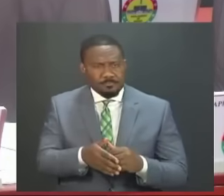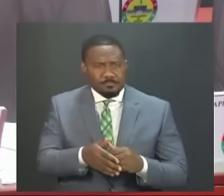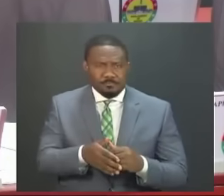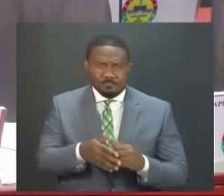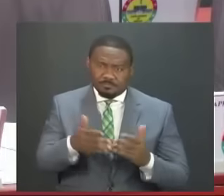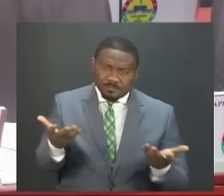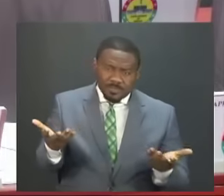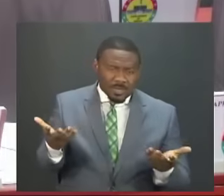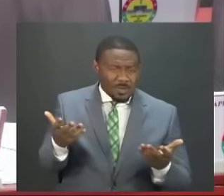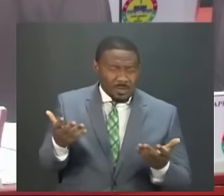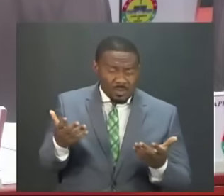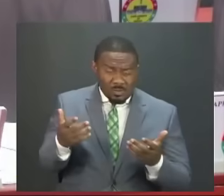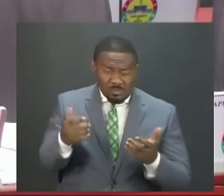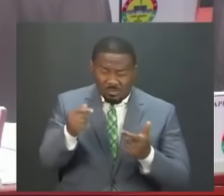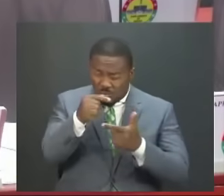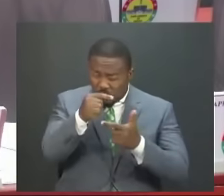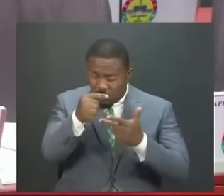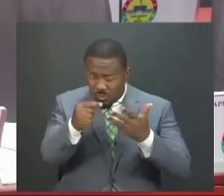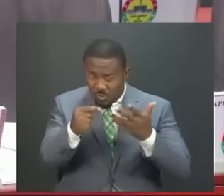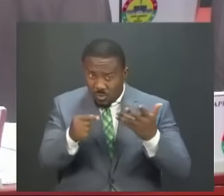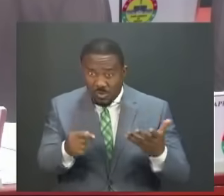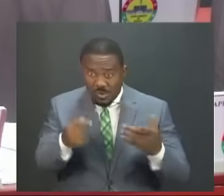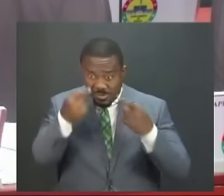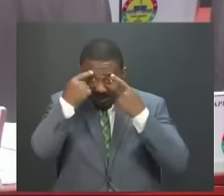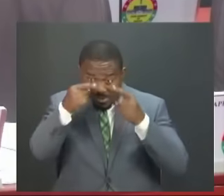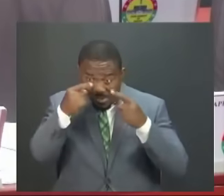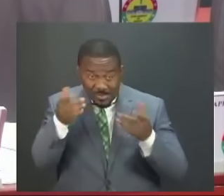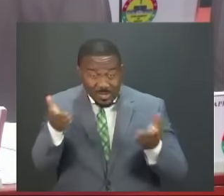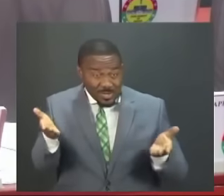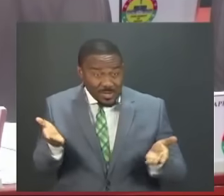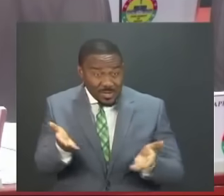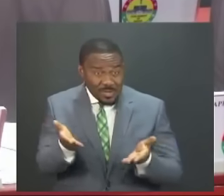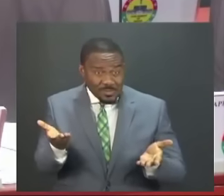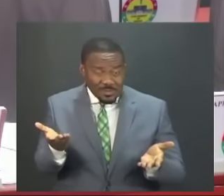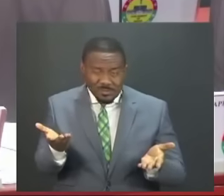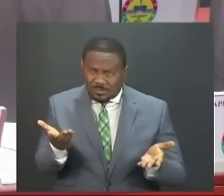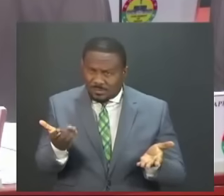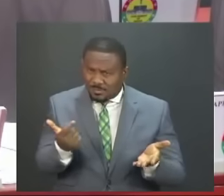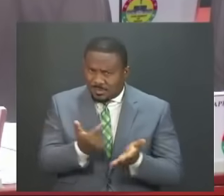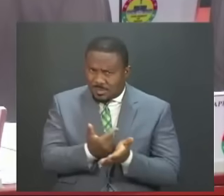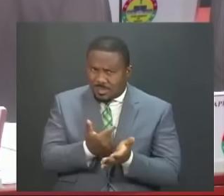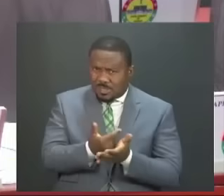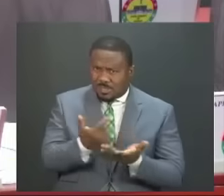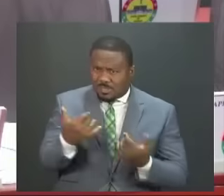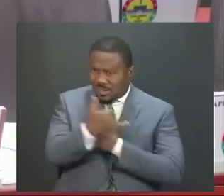are happening in this country, a country of rule of law,